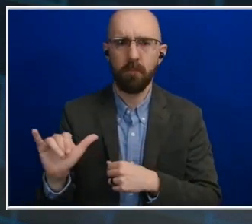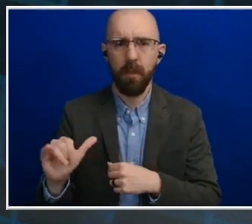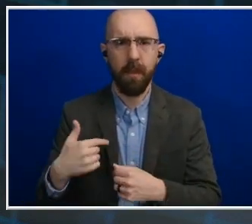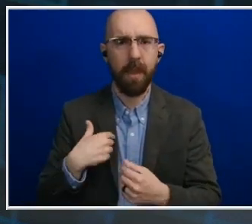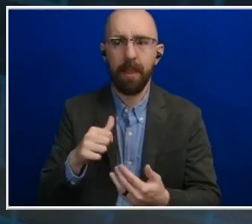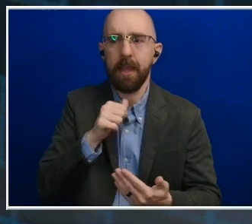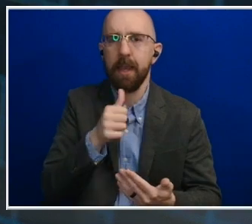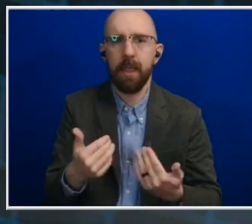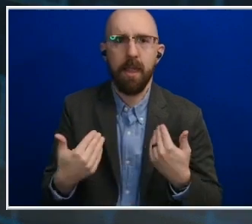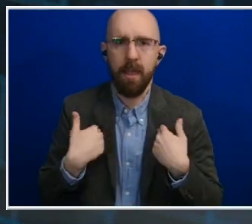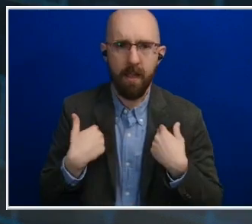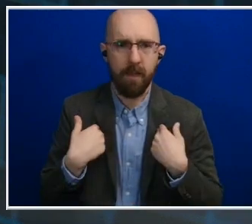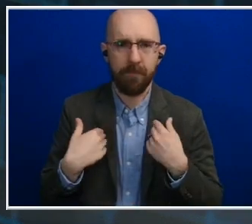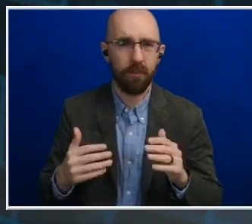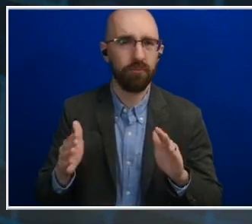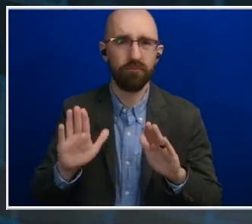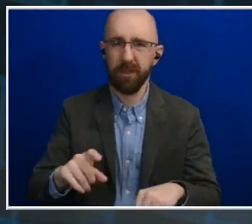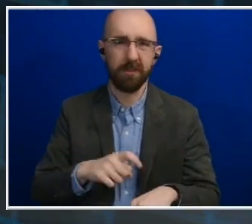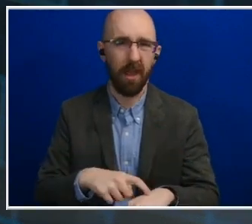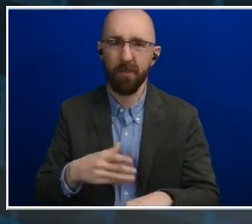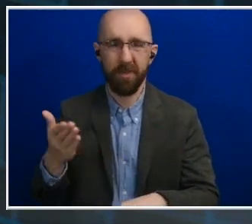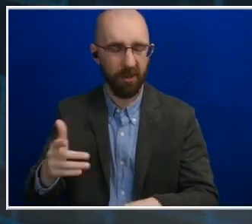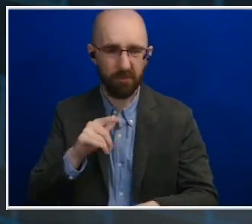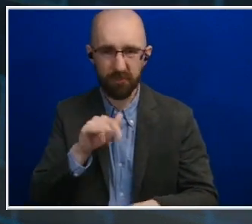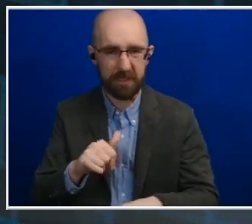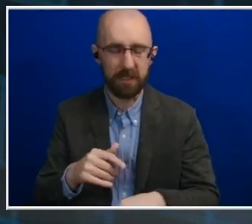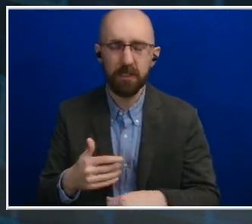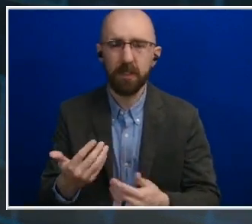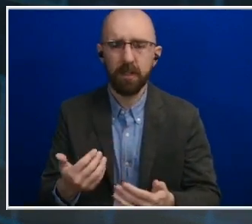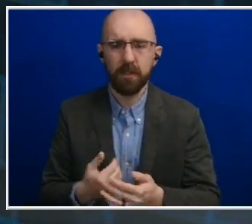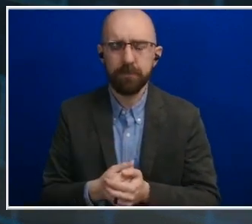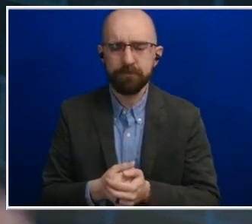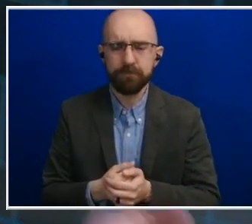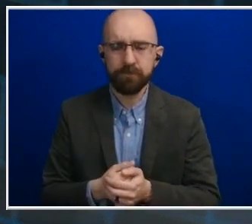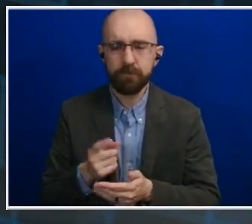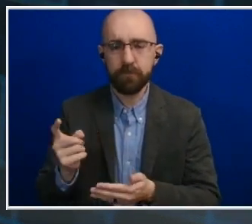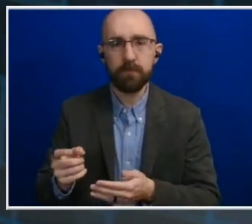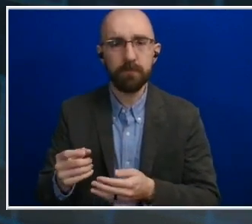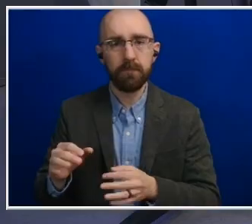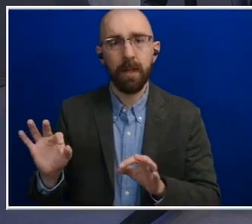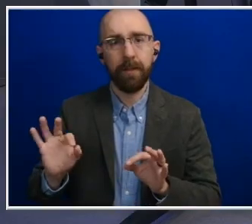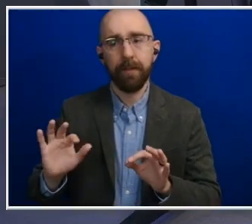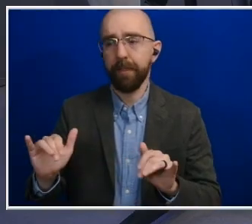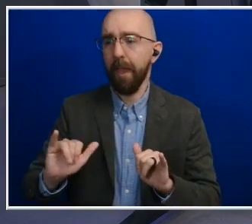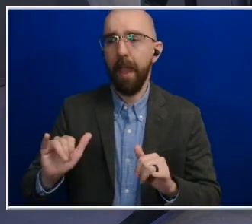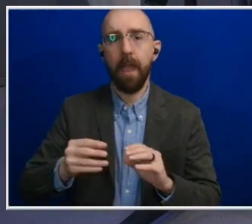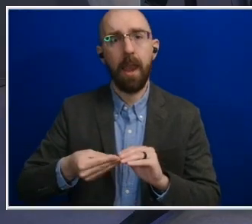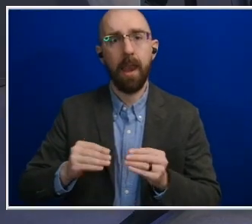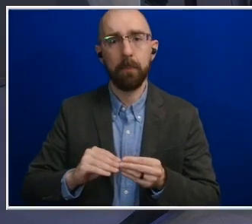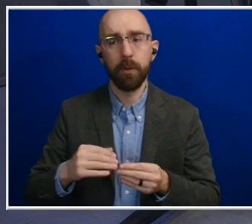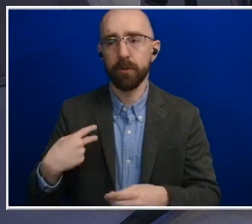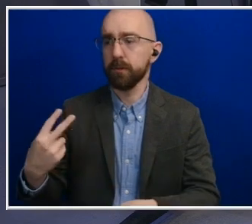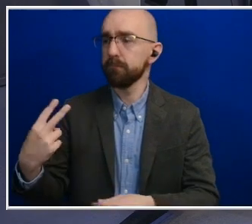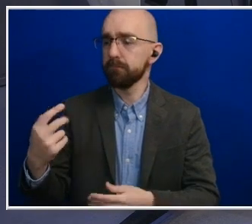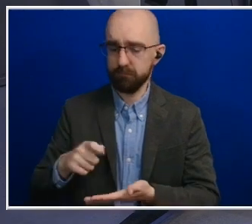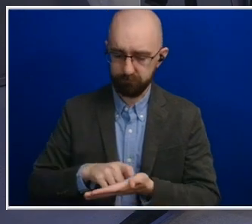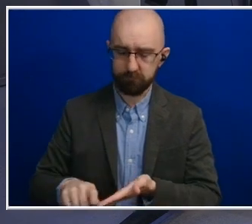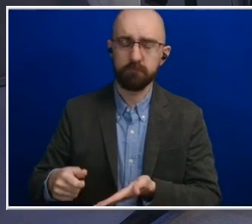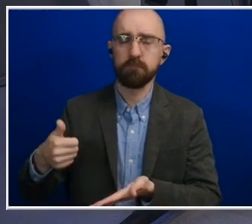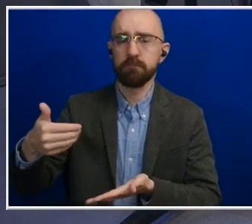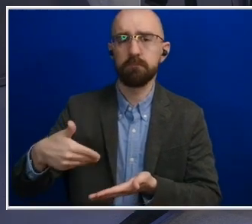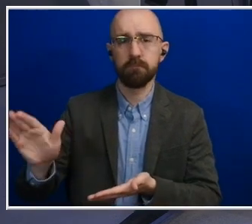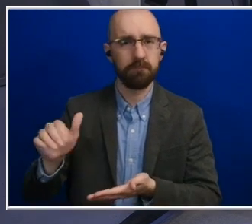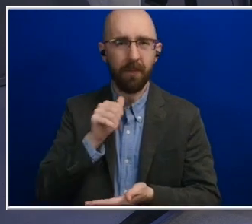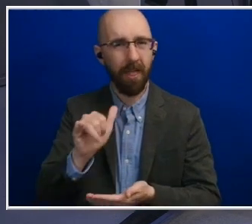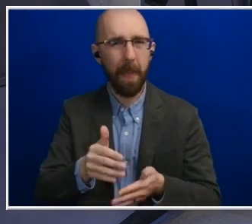great time there. They treated me like a number, not like a person like Dr. Ujoa does. And so on the way